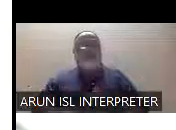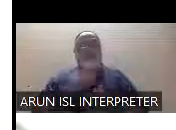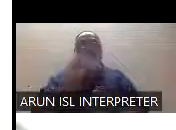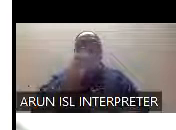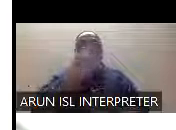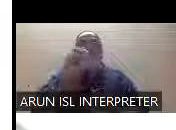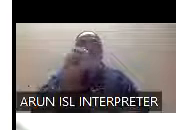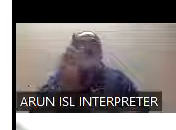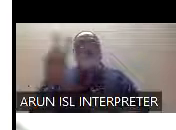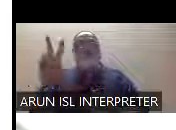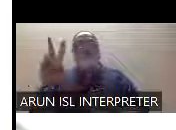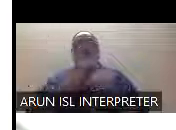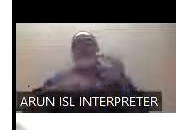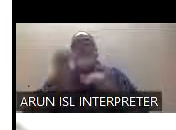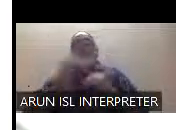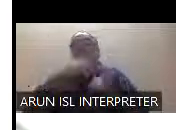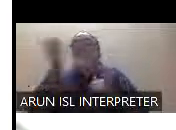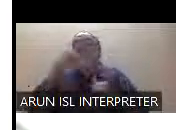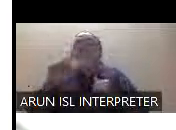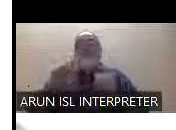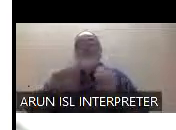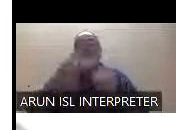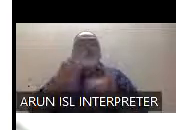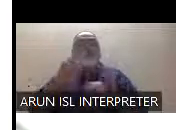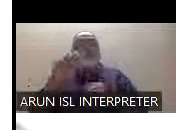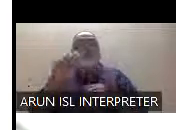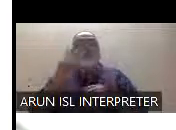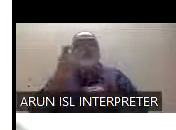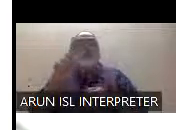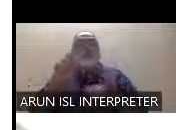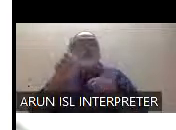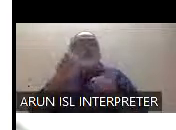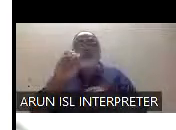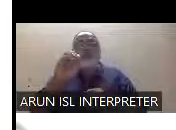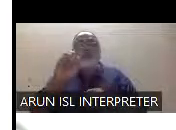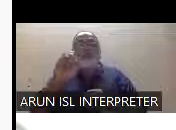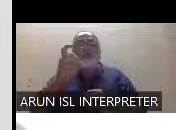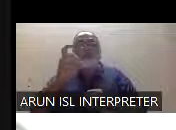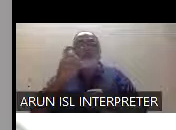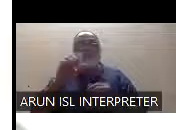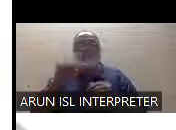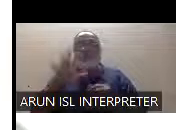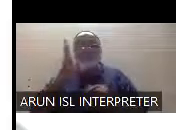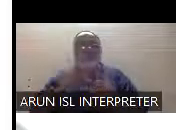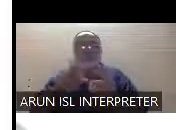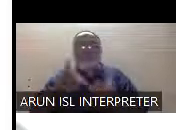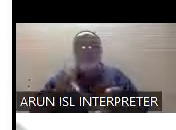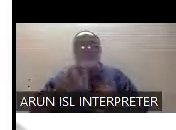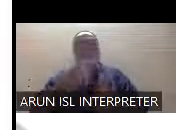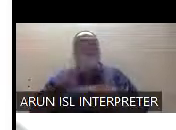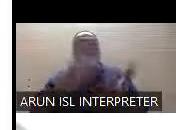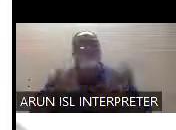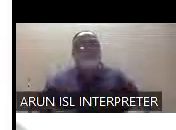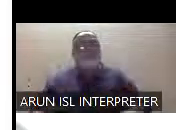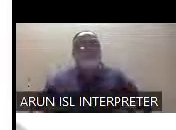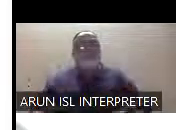2022, because the act came into force in 2017 and 5 years is over this year. For transportation,